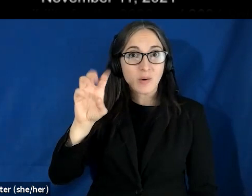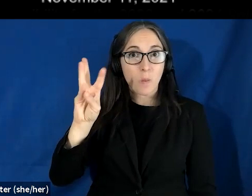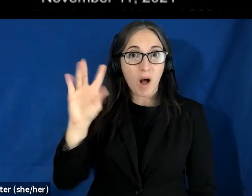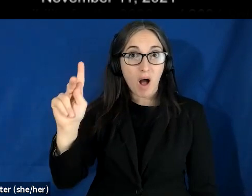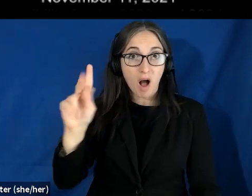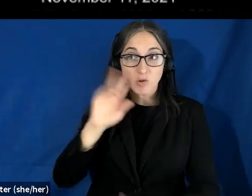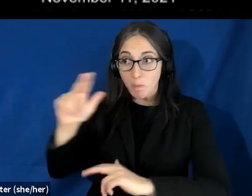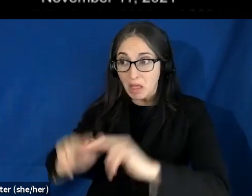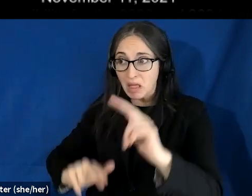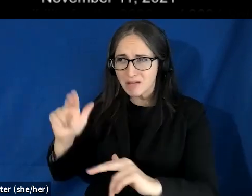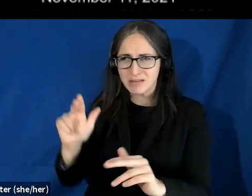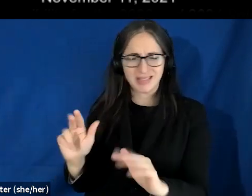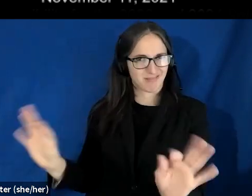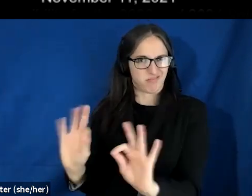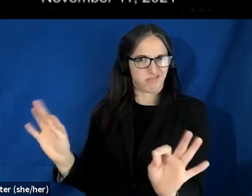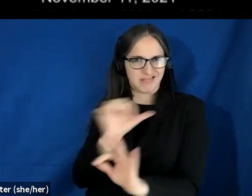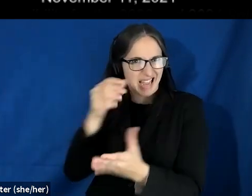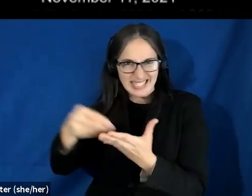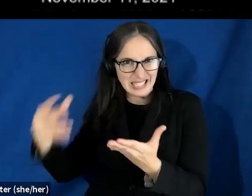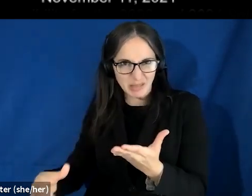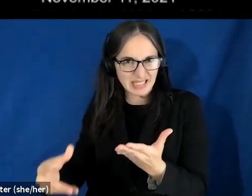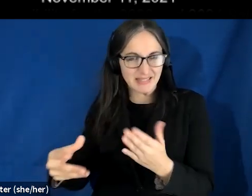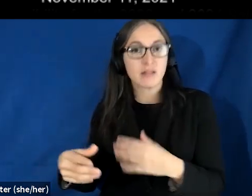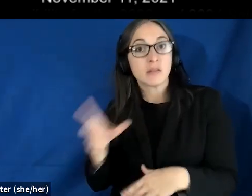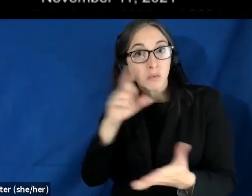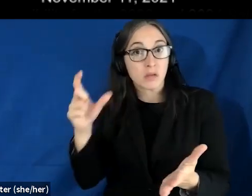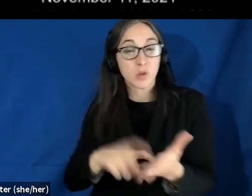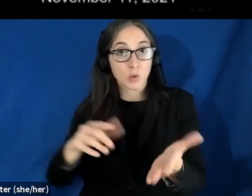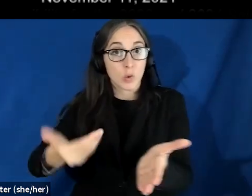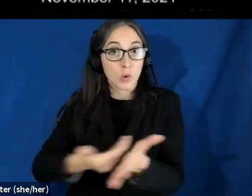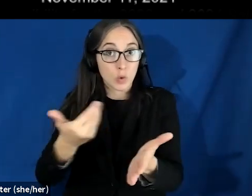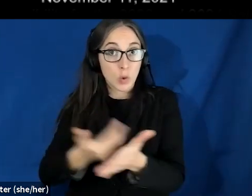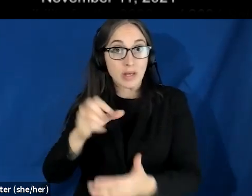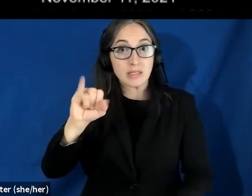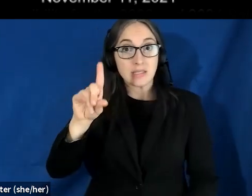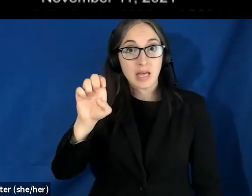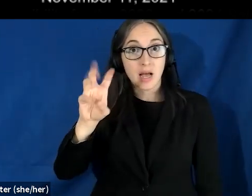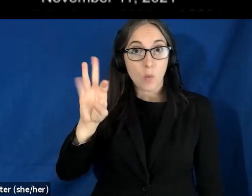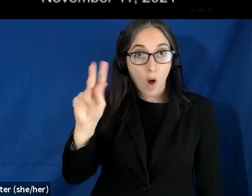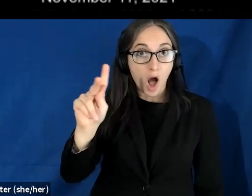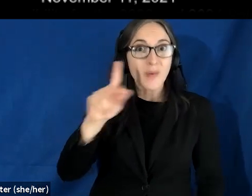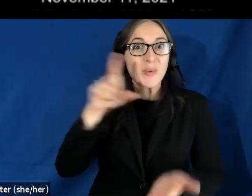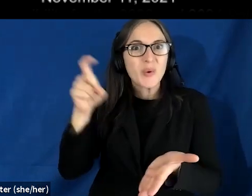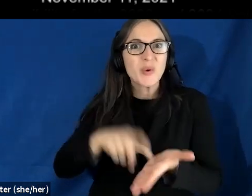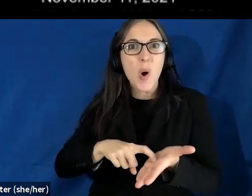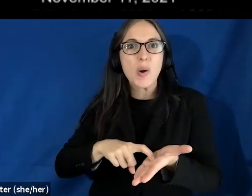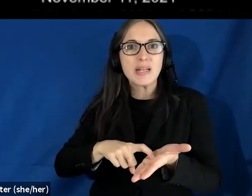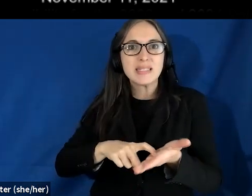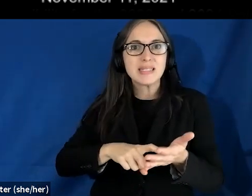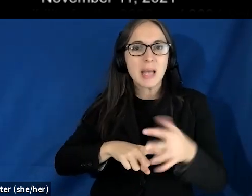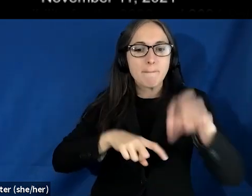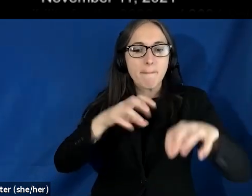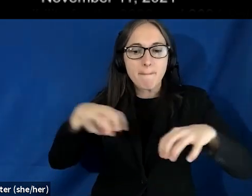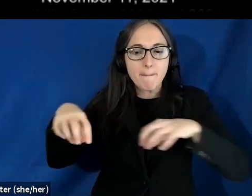design you've noticed a lot of newer sidewalks, and the curb cuts actually have tactile bumps in them for individuals who